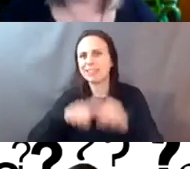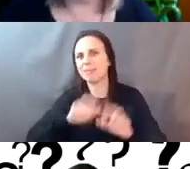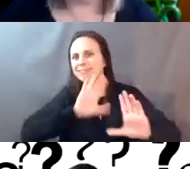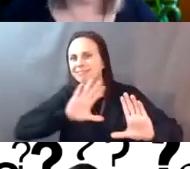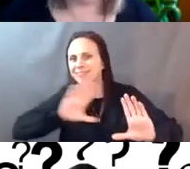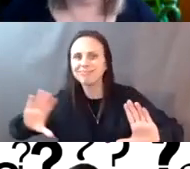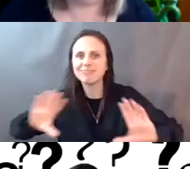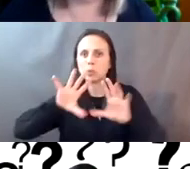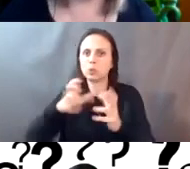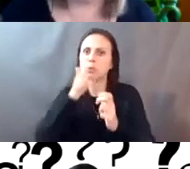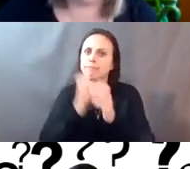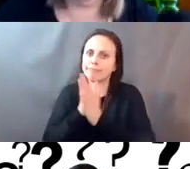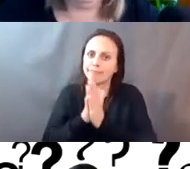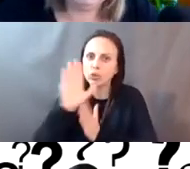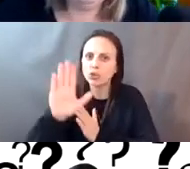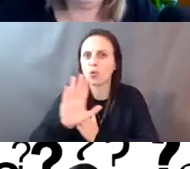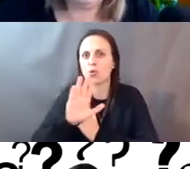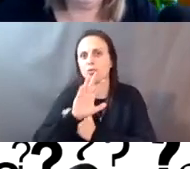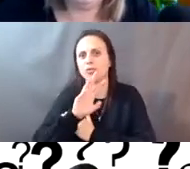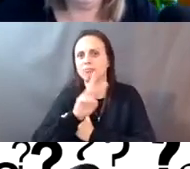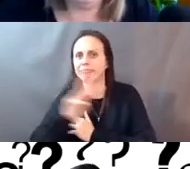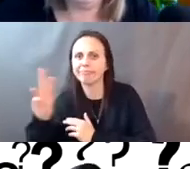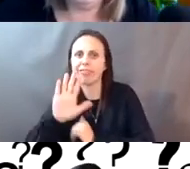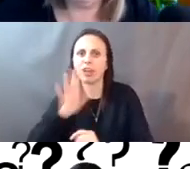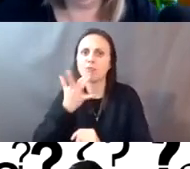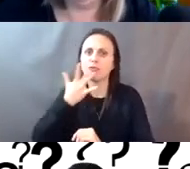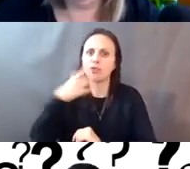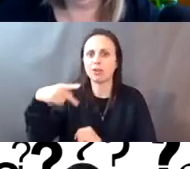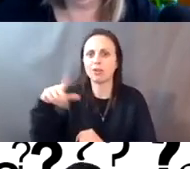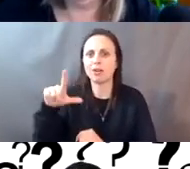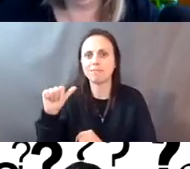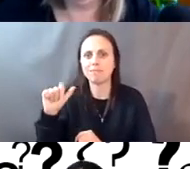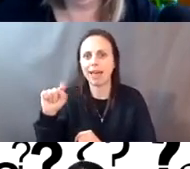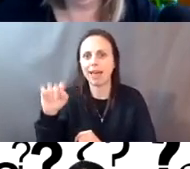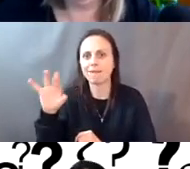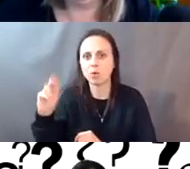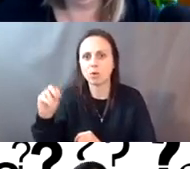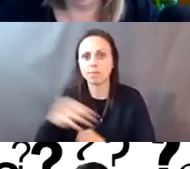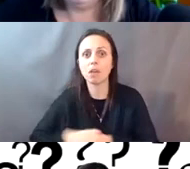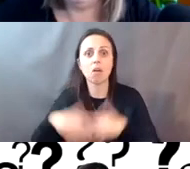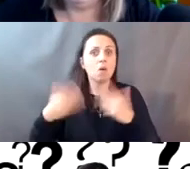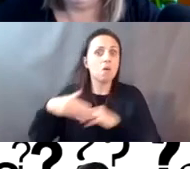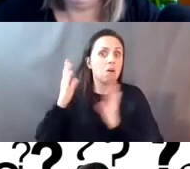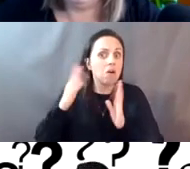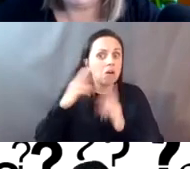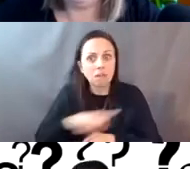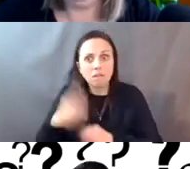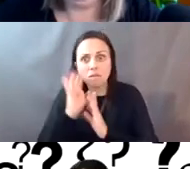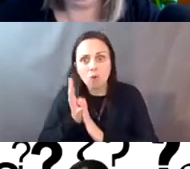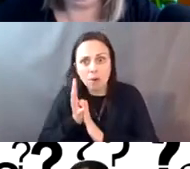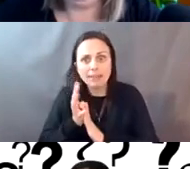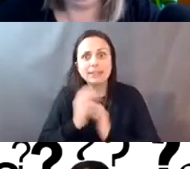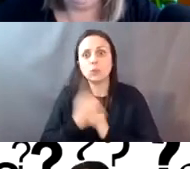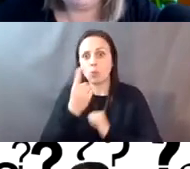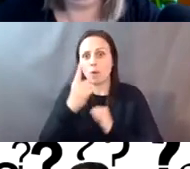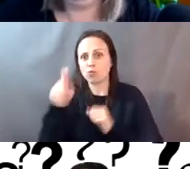depends. What are the preferred platforms of who you're targeting? Hot damn, we have 4 minutes. There's one question left. Okay.